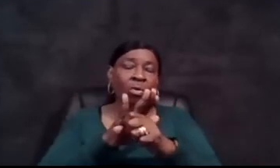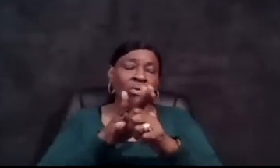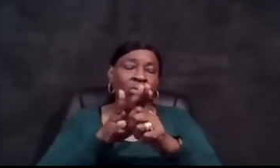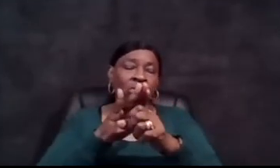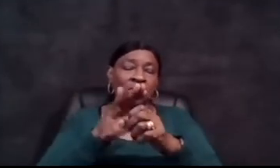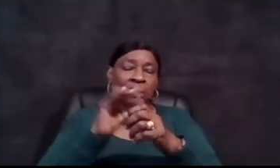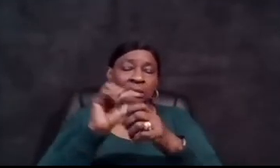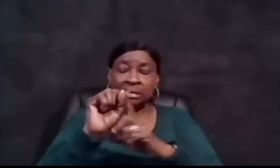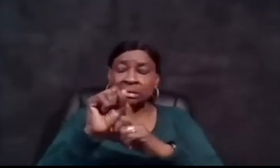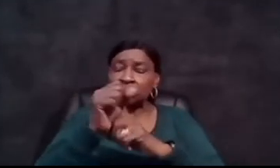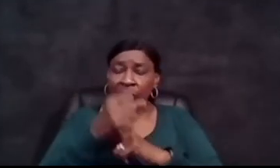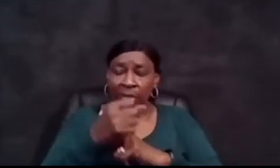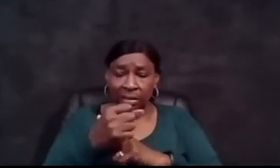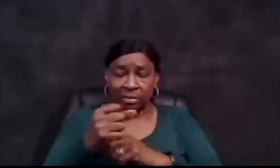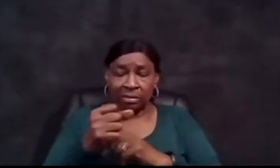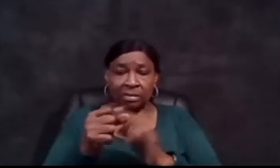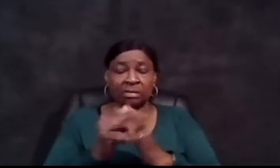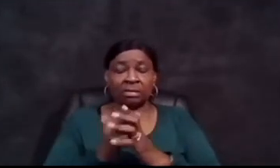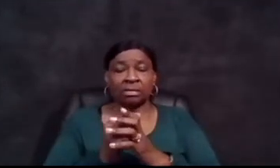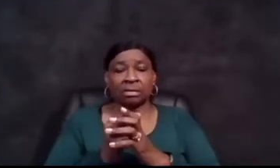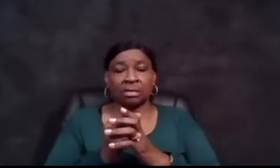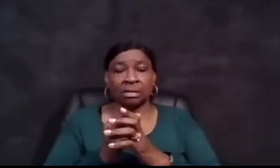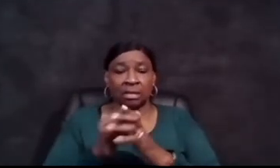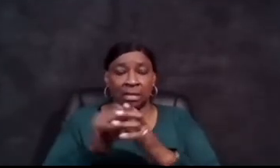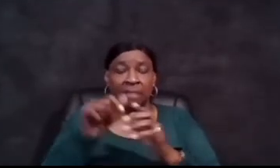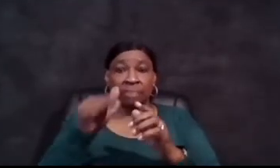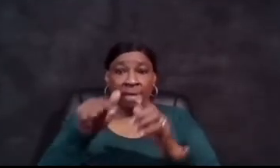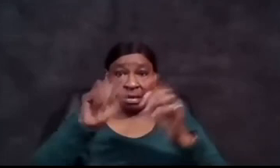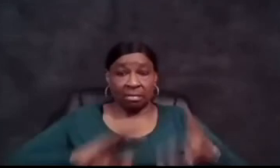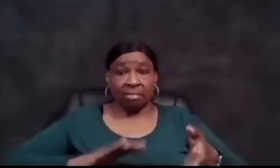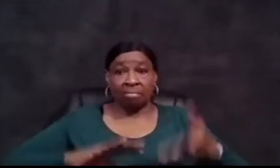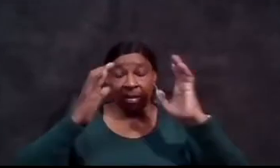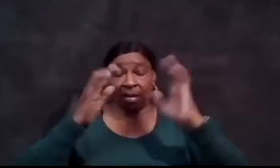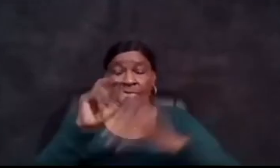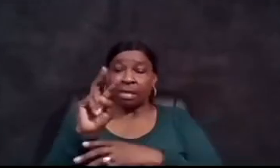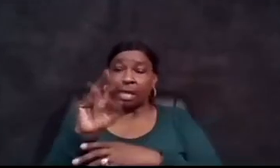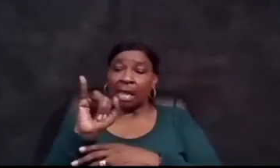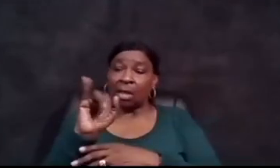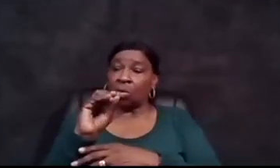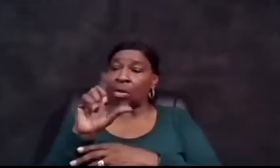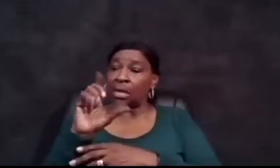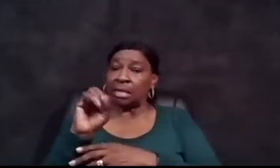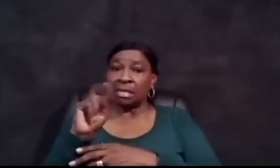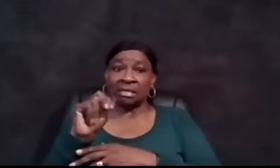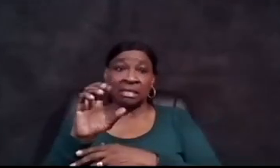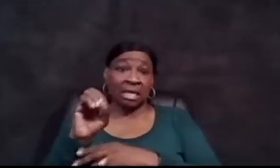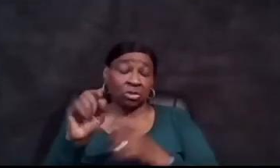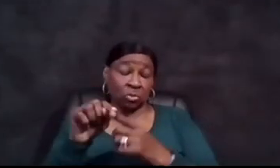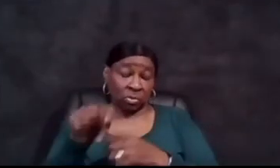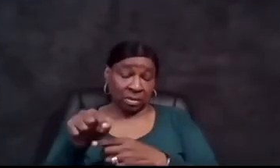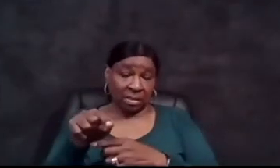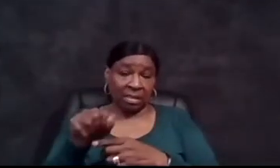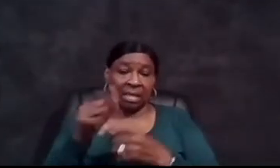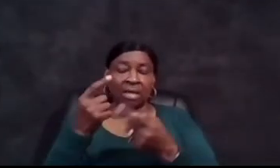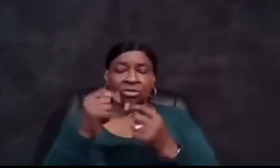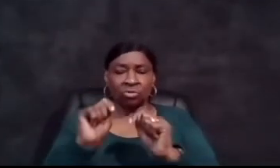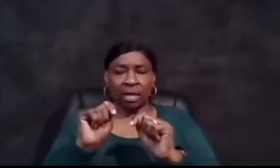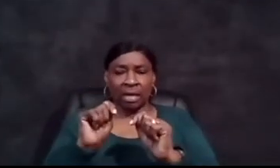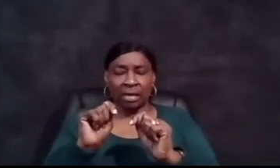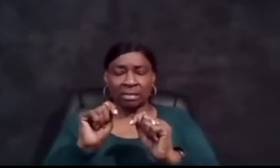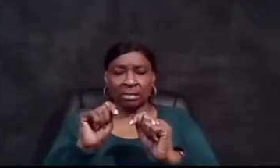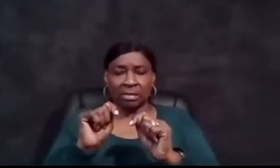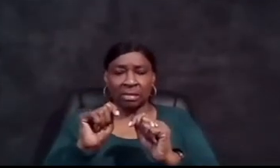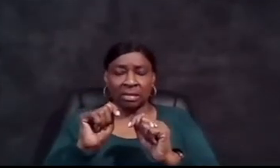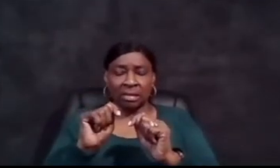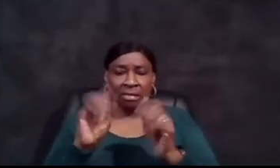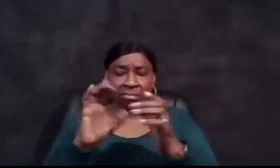core, there is a violence to it. And so trying to undo the possibility of there being a